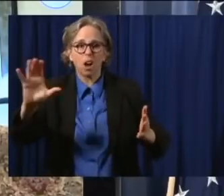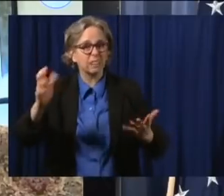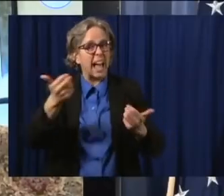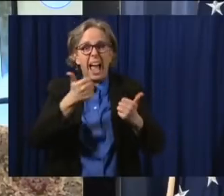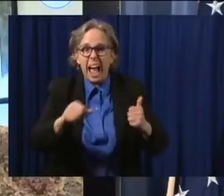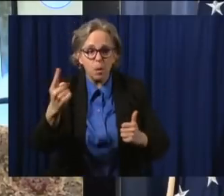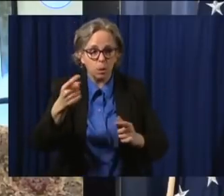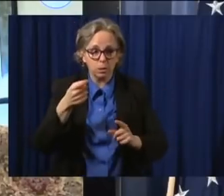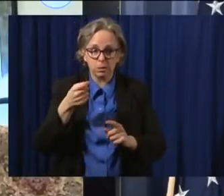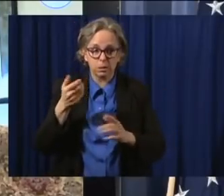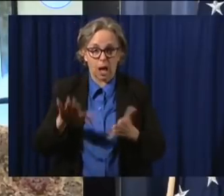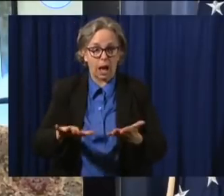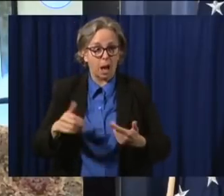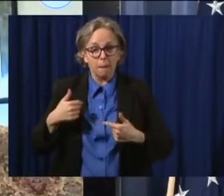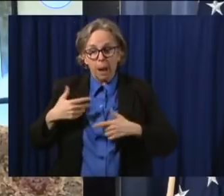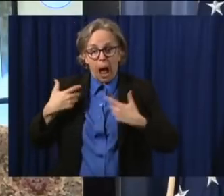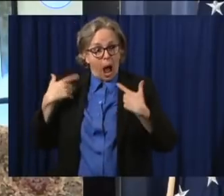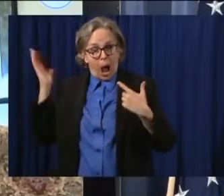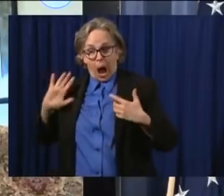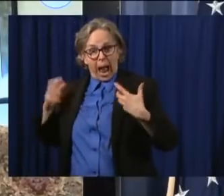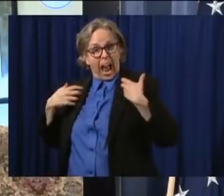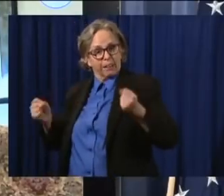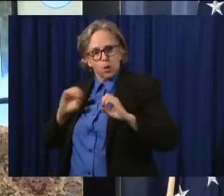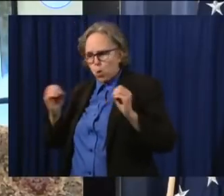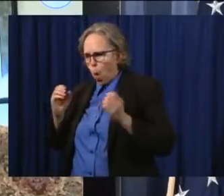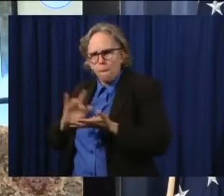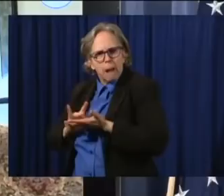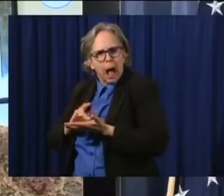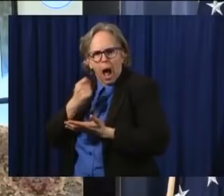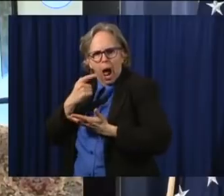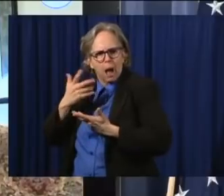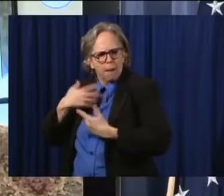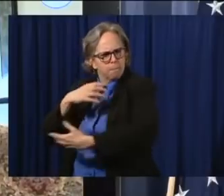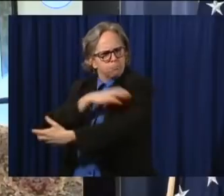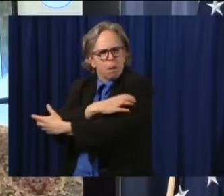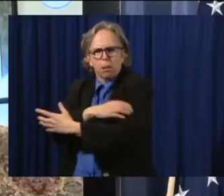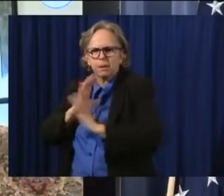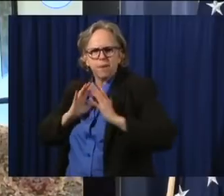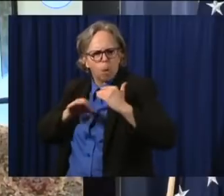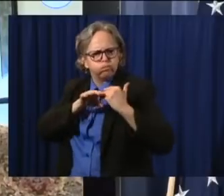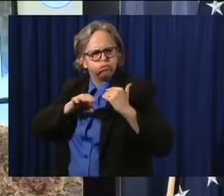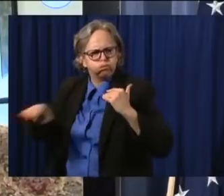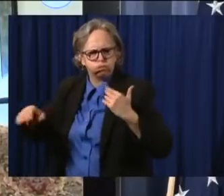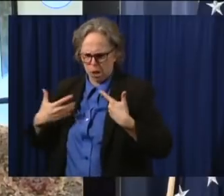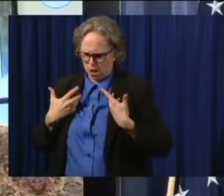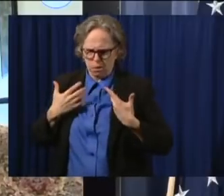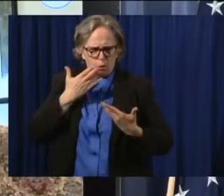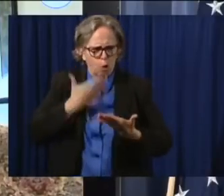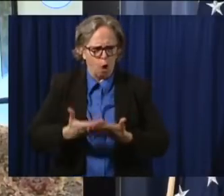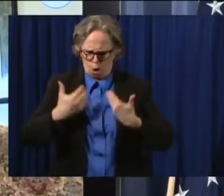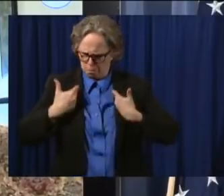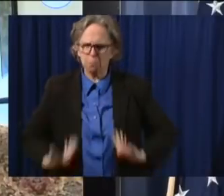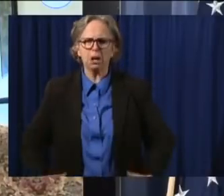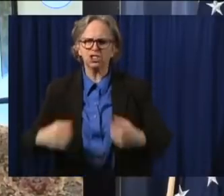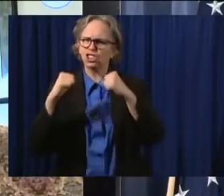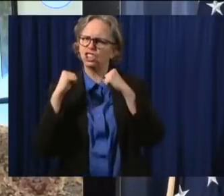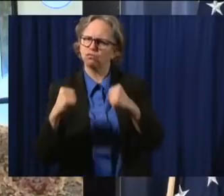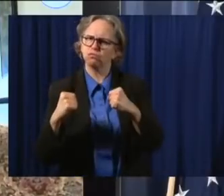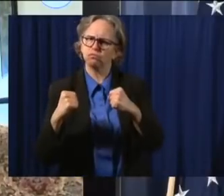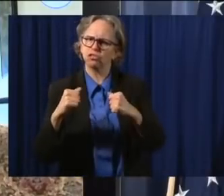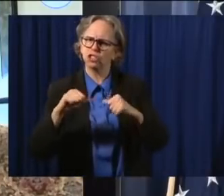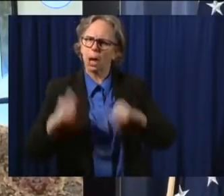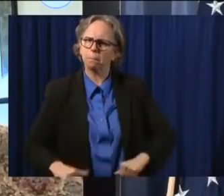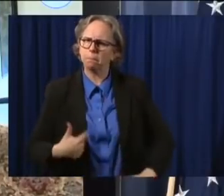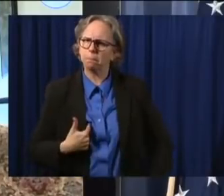pressure issues. I felt I was in very good shape. So it's,